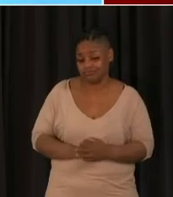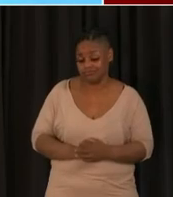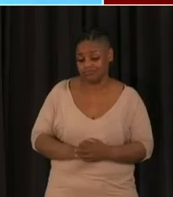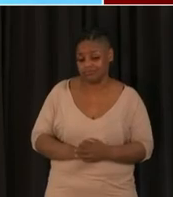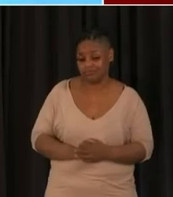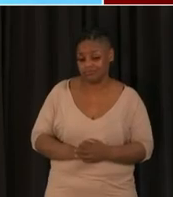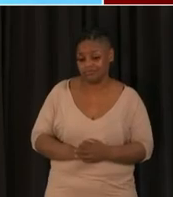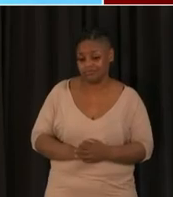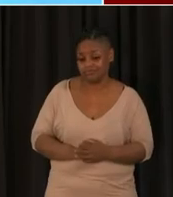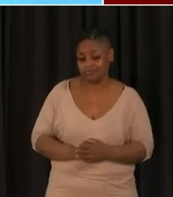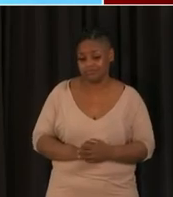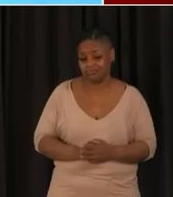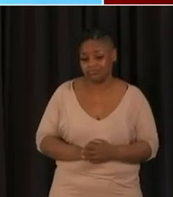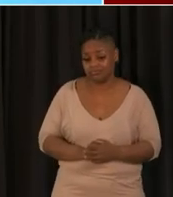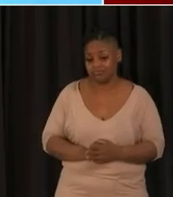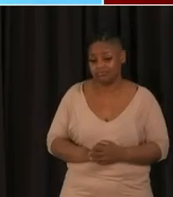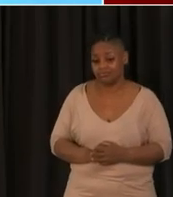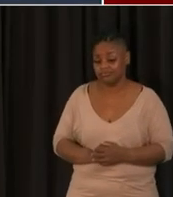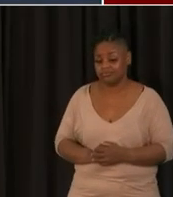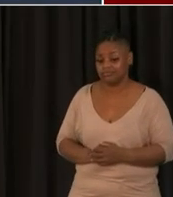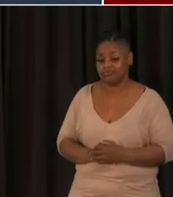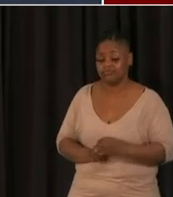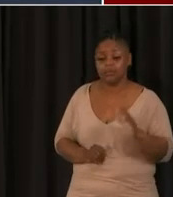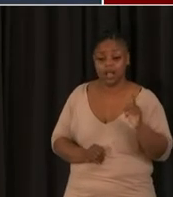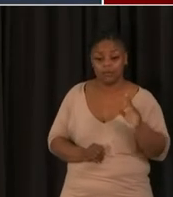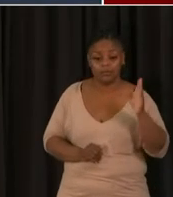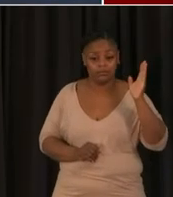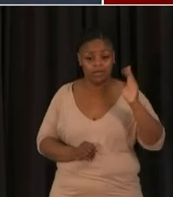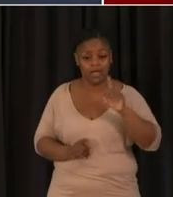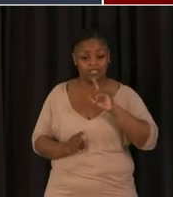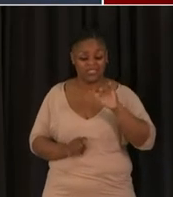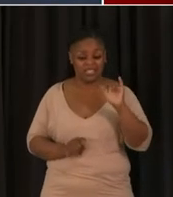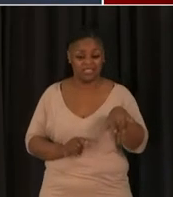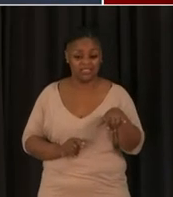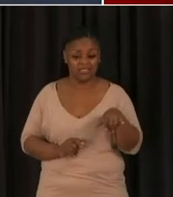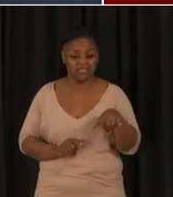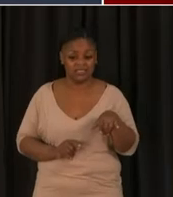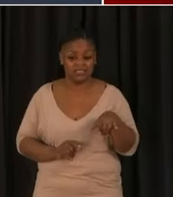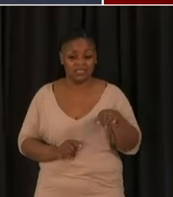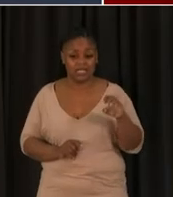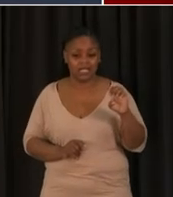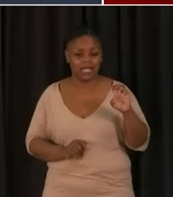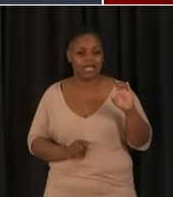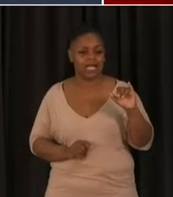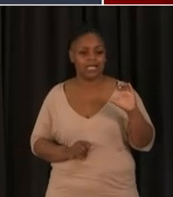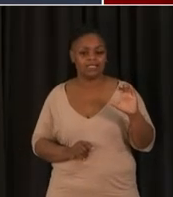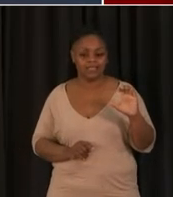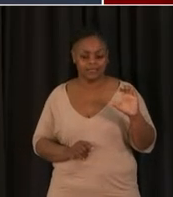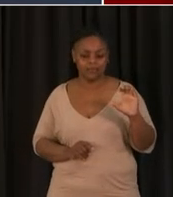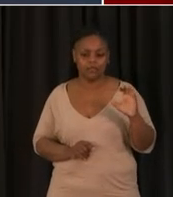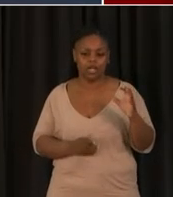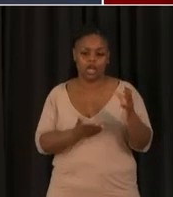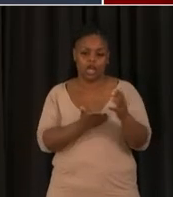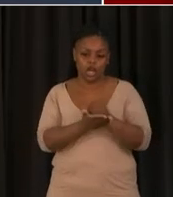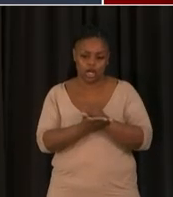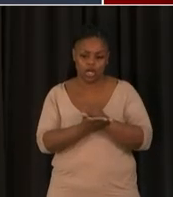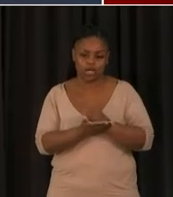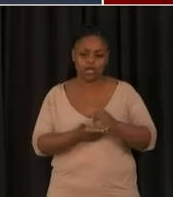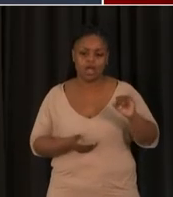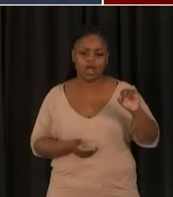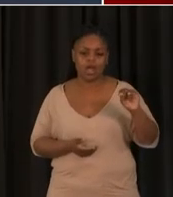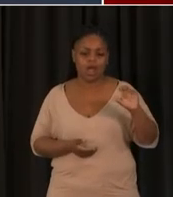about that, and I'm excited to learn a little bit more today. So I will kick it back over to you. Great, and